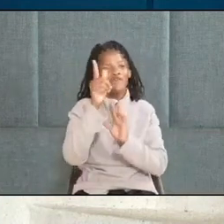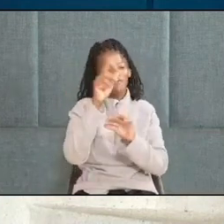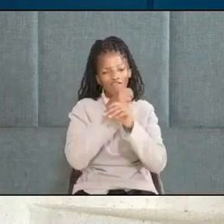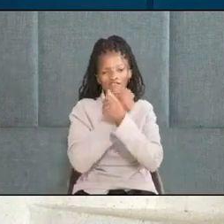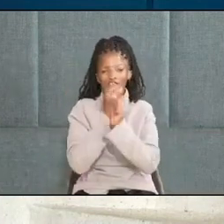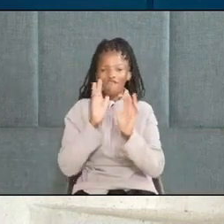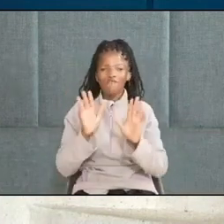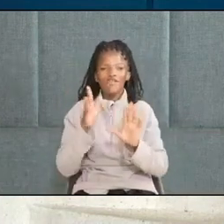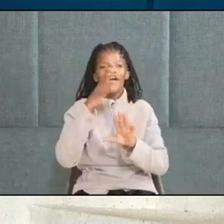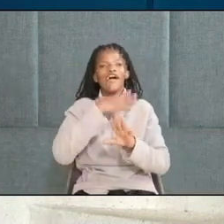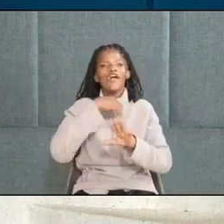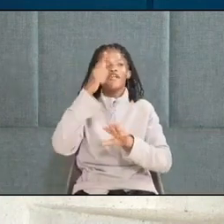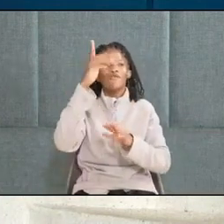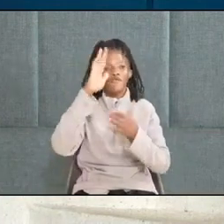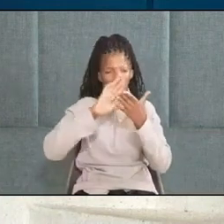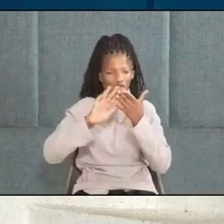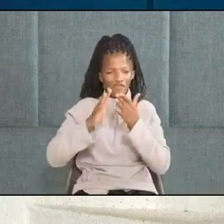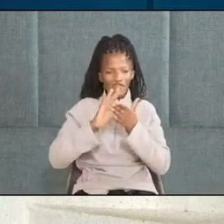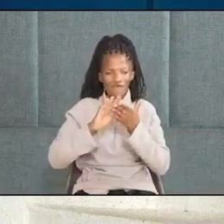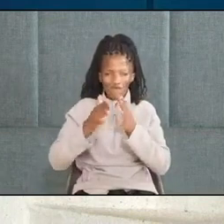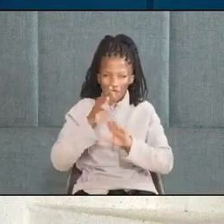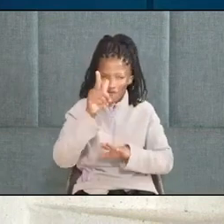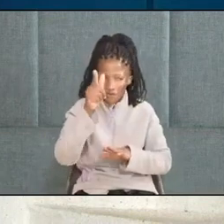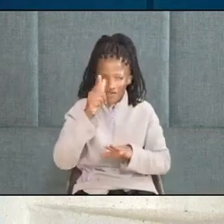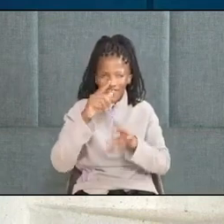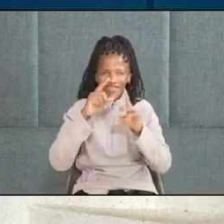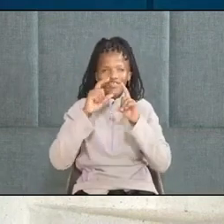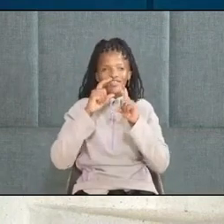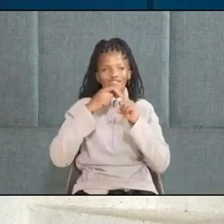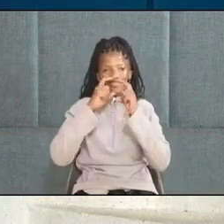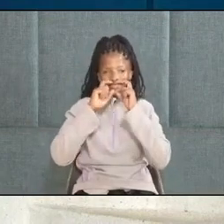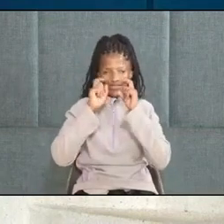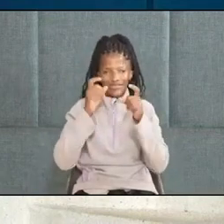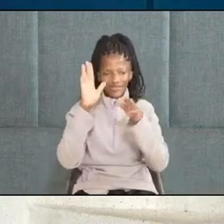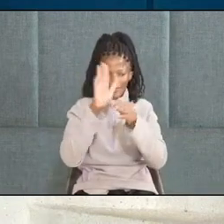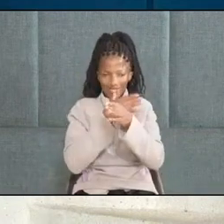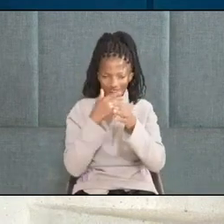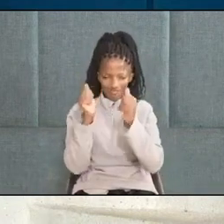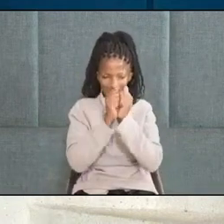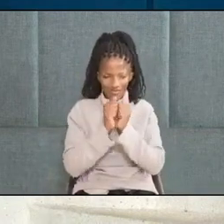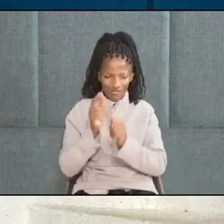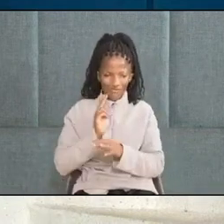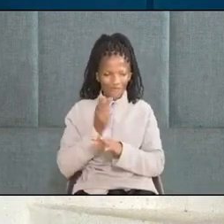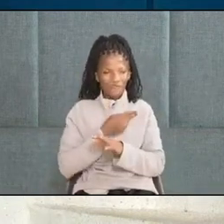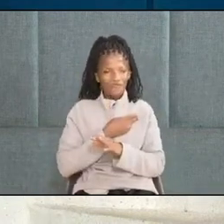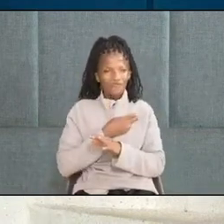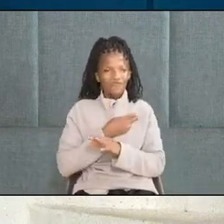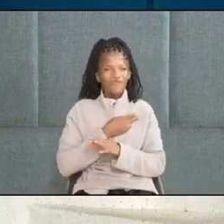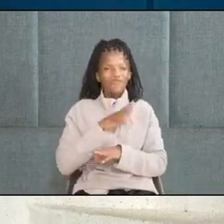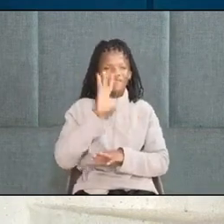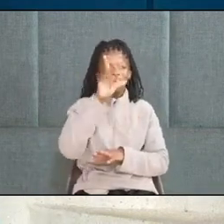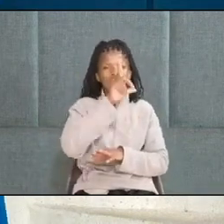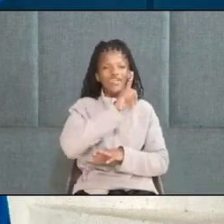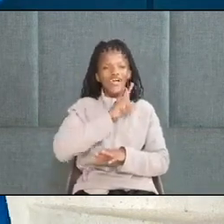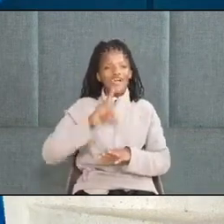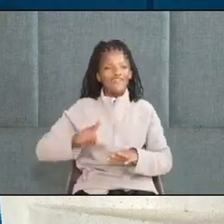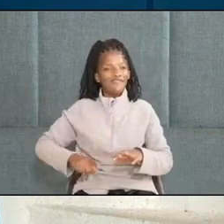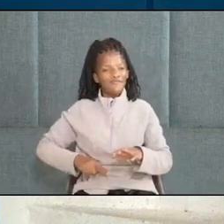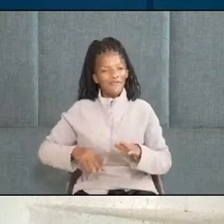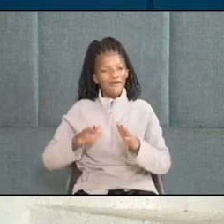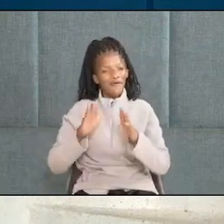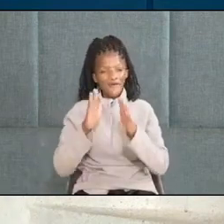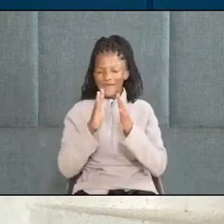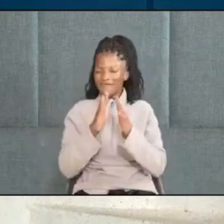his grace, and he will forgive your sins. Sing along with us. The Lord